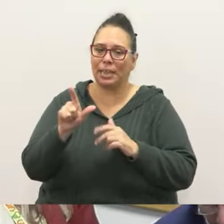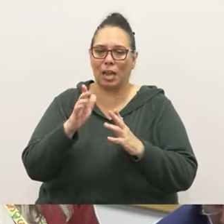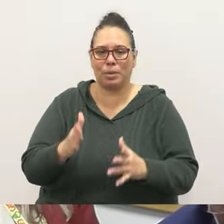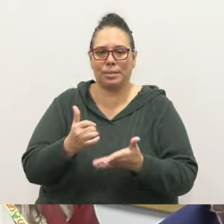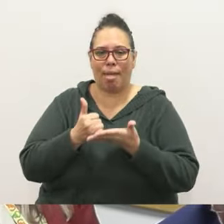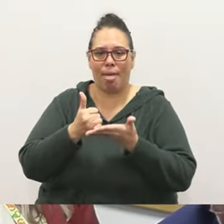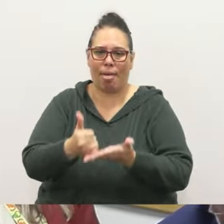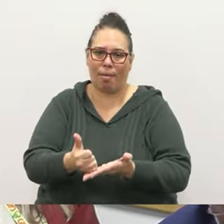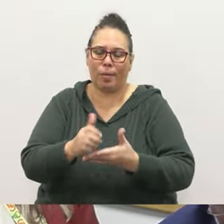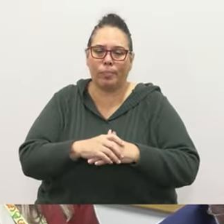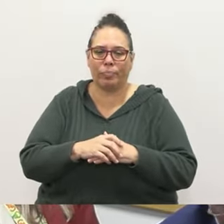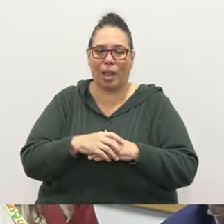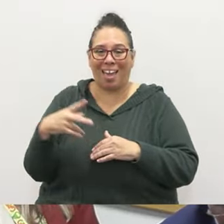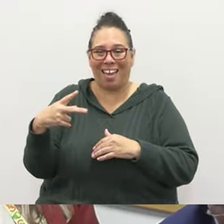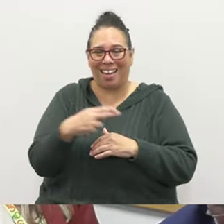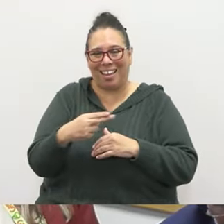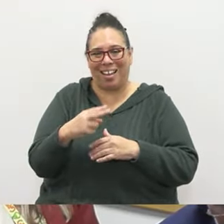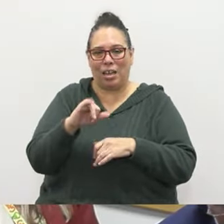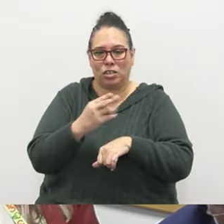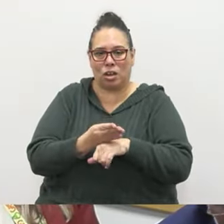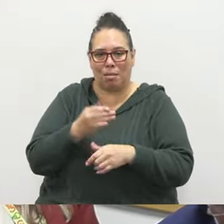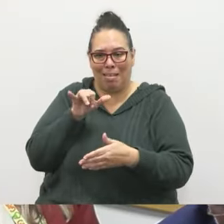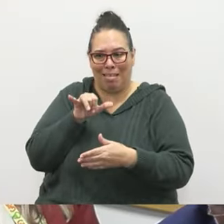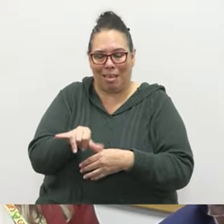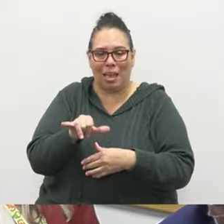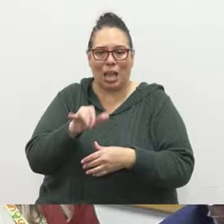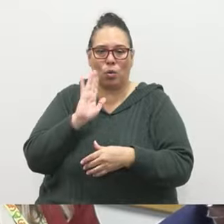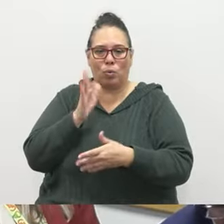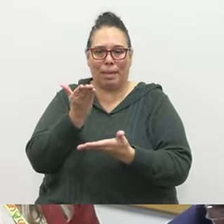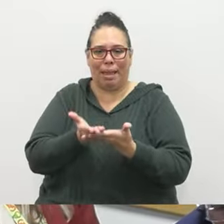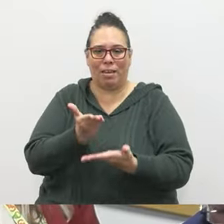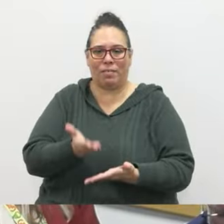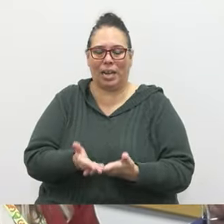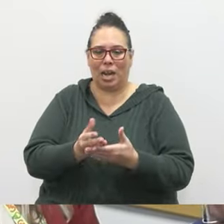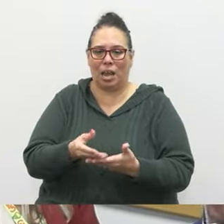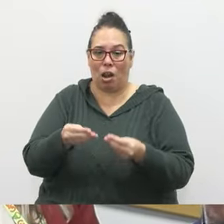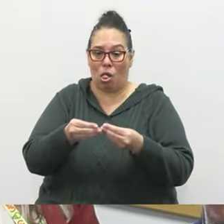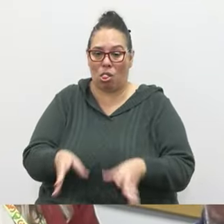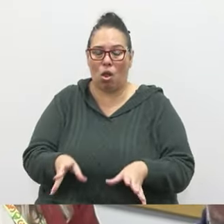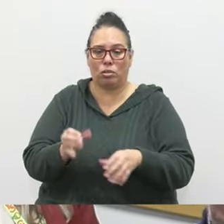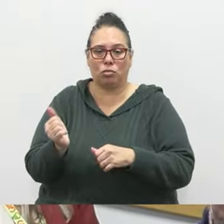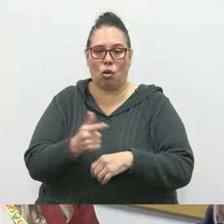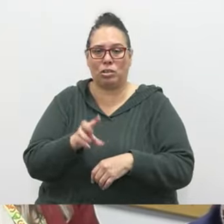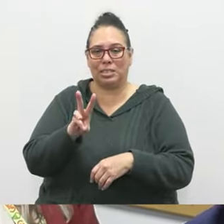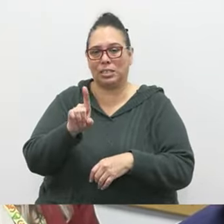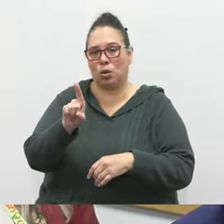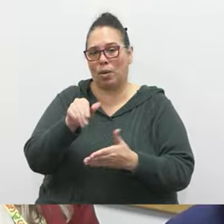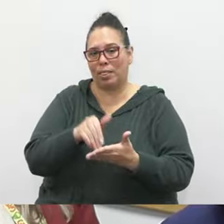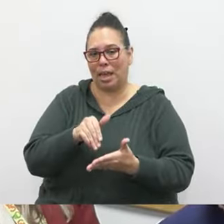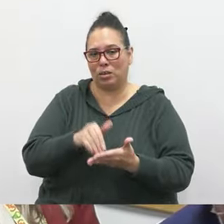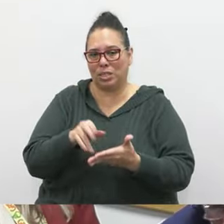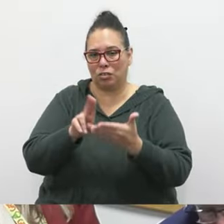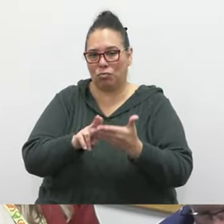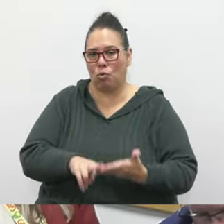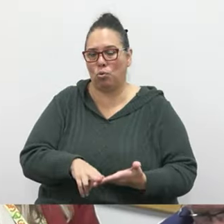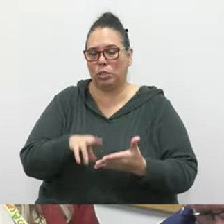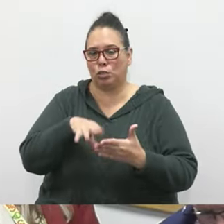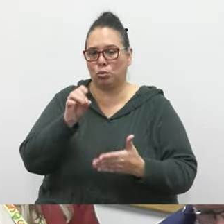this. Cutting roles this close to students will be evident and a terrible loss to almost all 61,000 enrolled inside of the